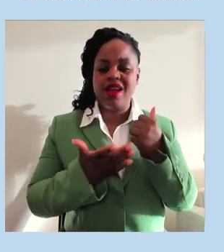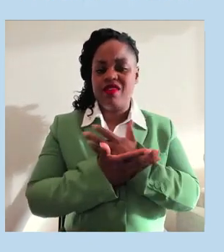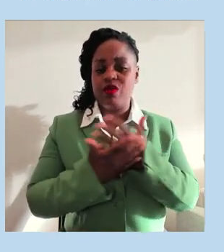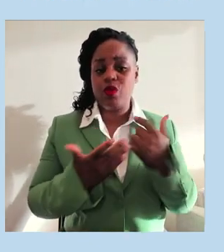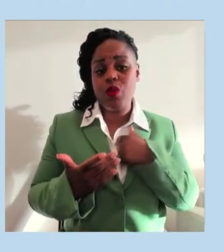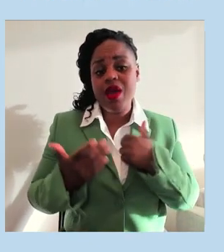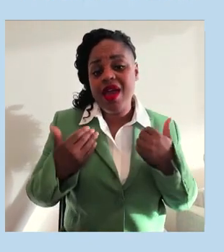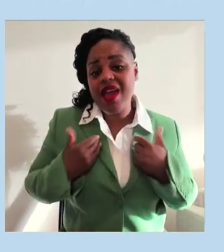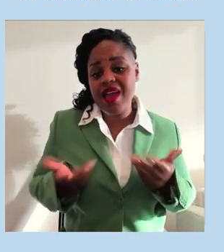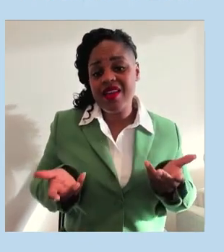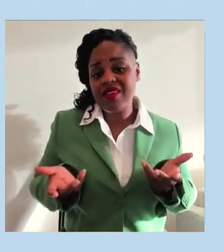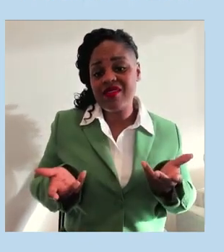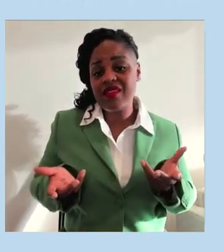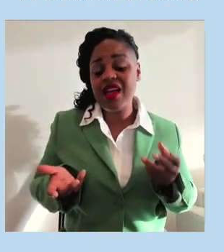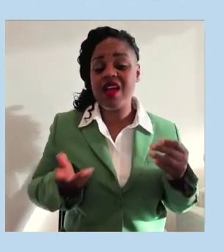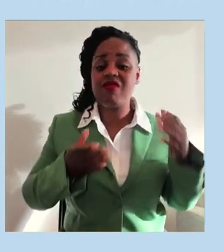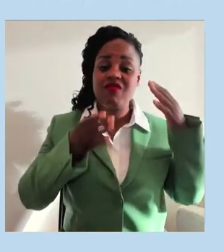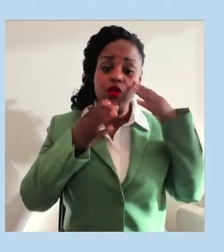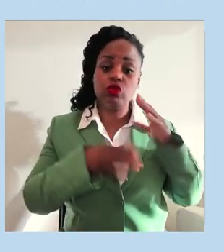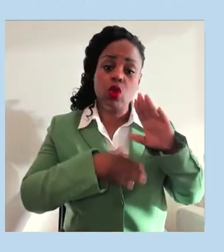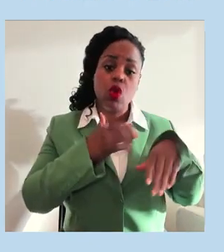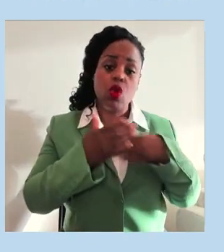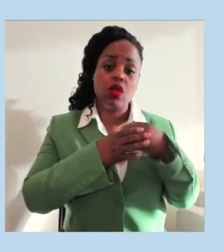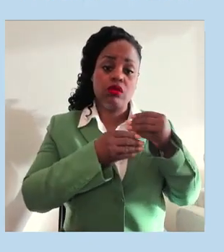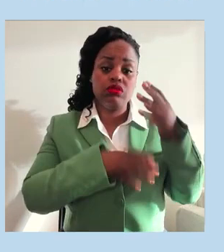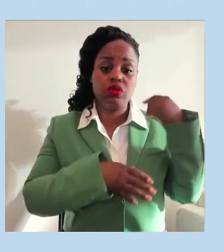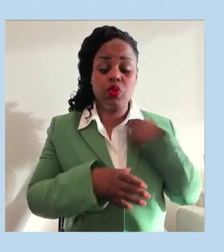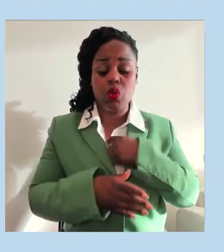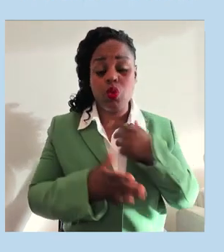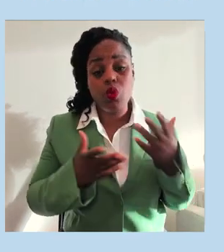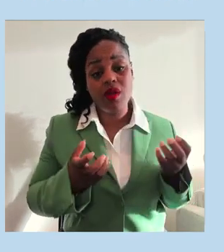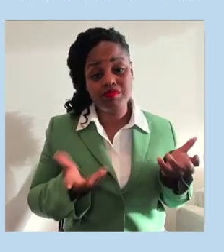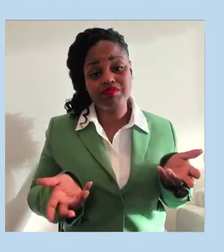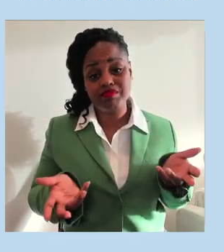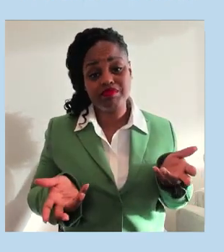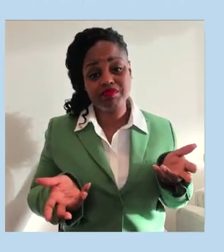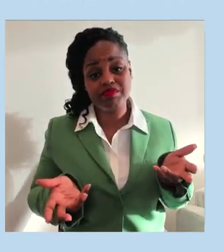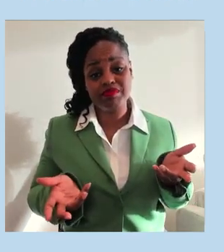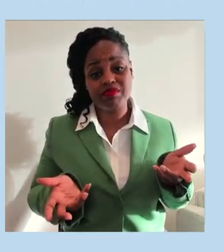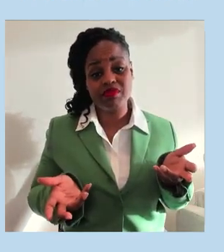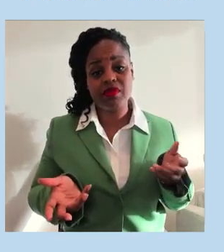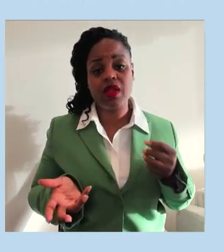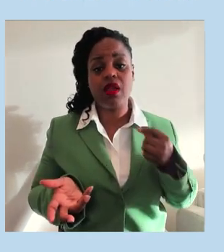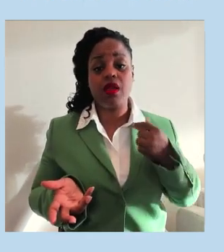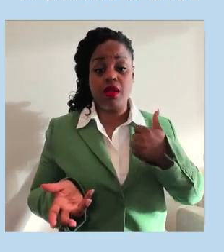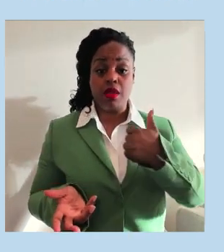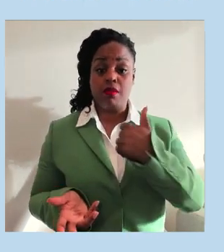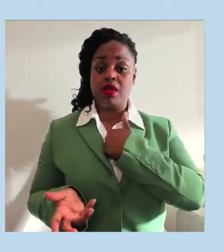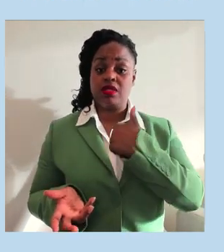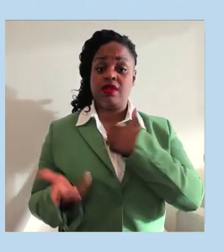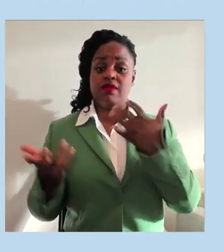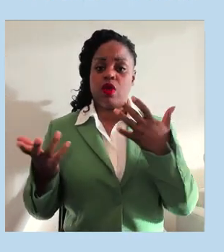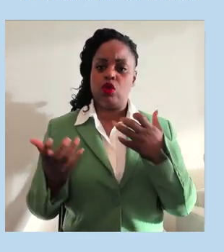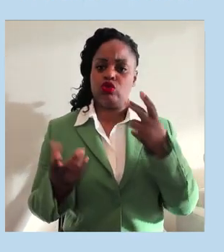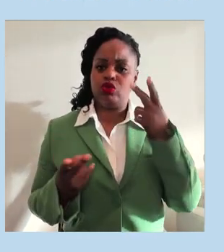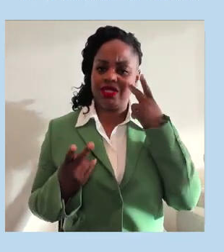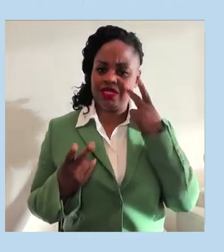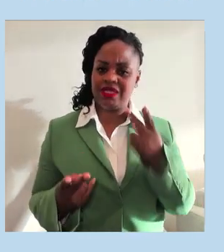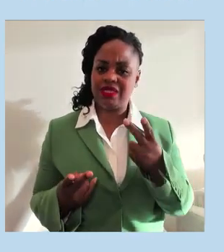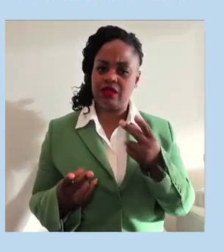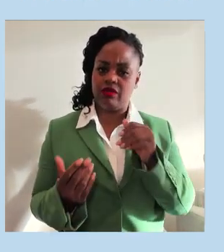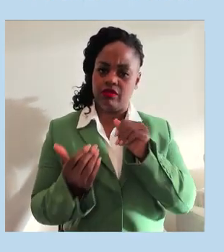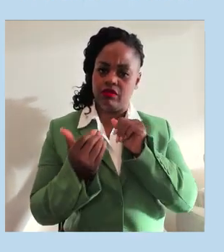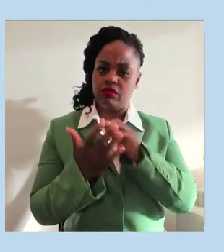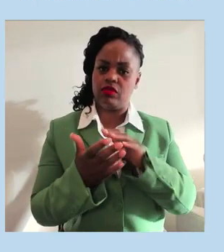rights activist from Burma, I myself personally have confronted these challenges for nearly a decade since